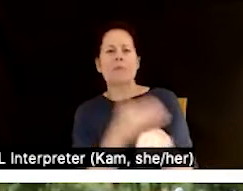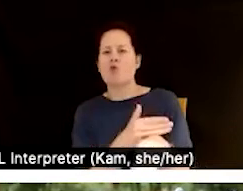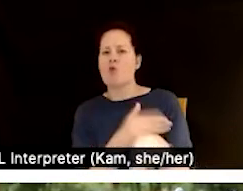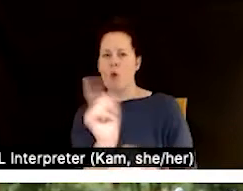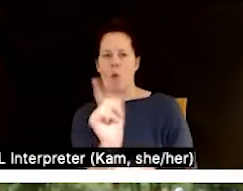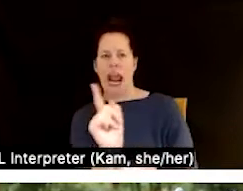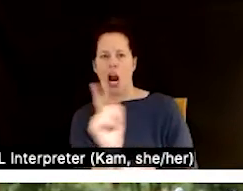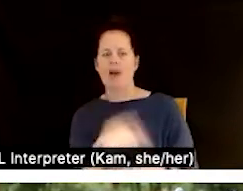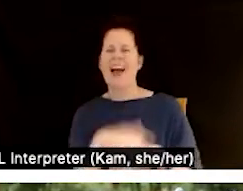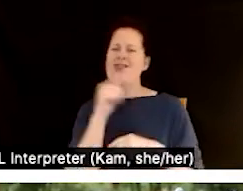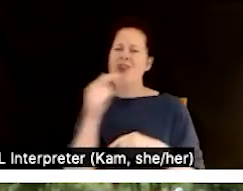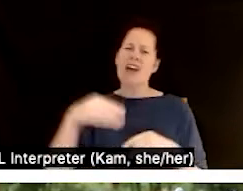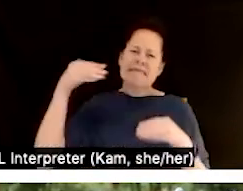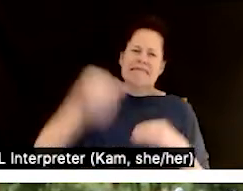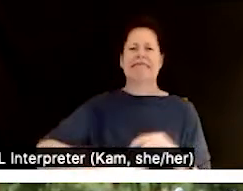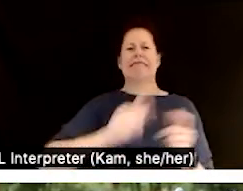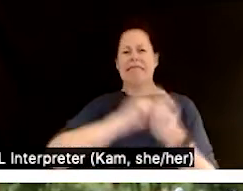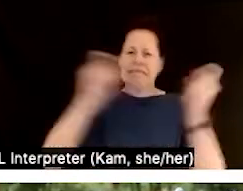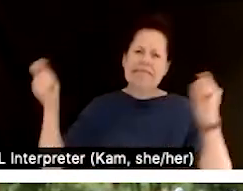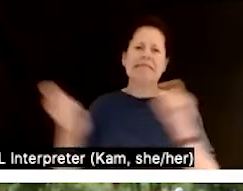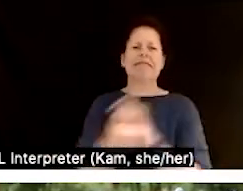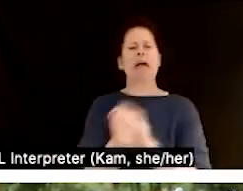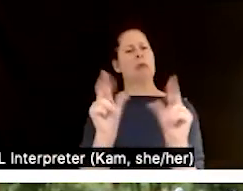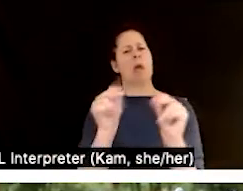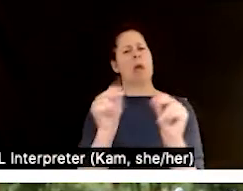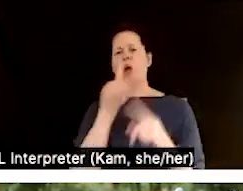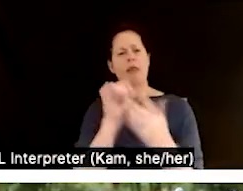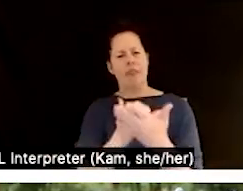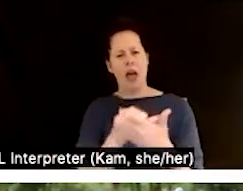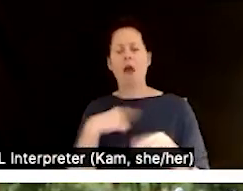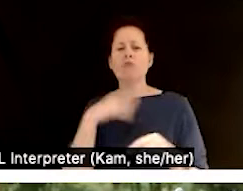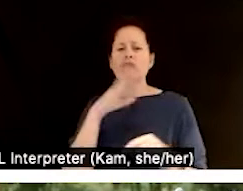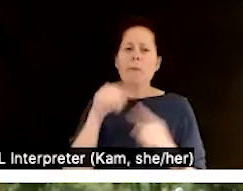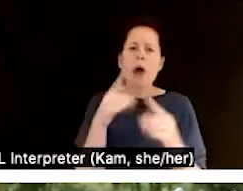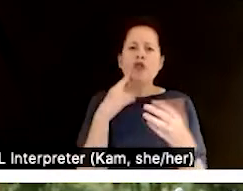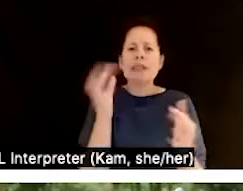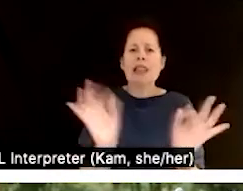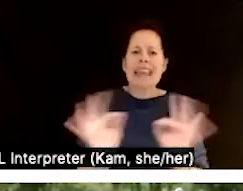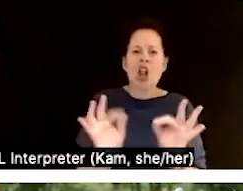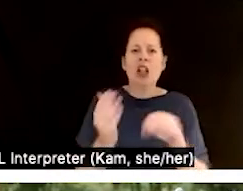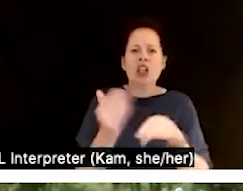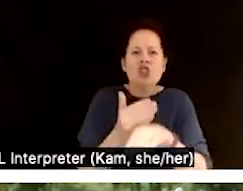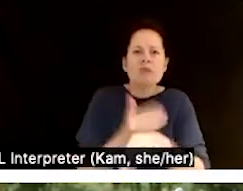be a massive infrastructure change. So like besides just looking at creating